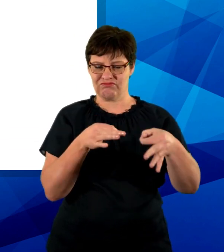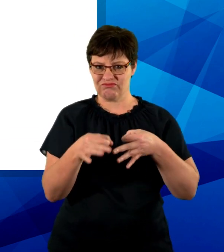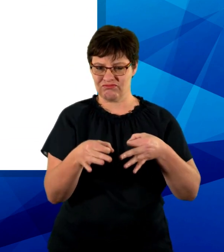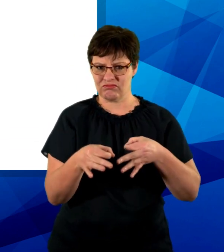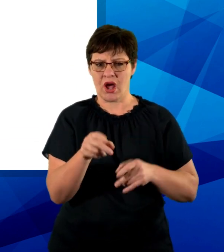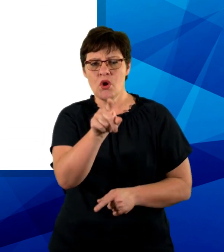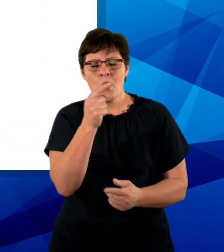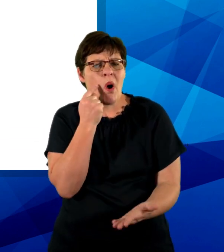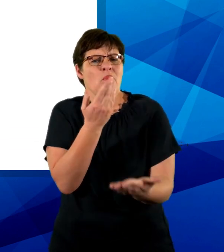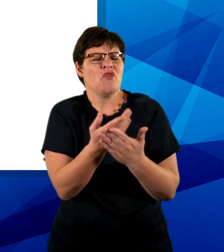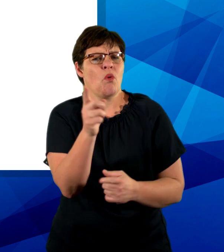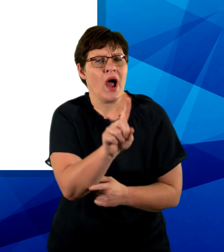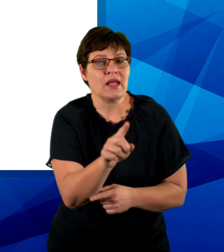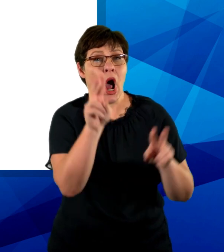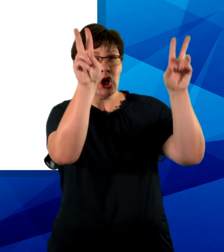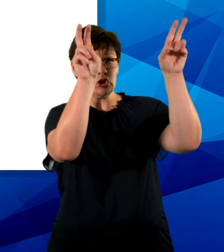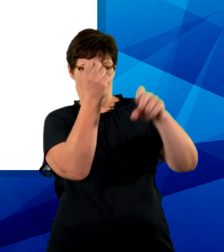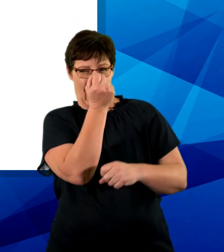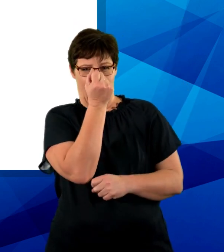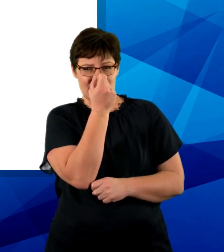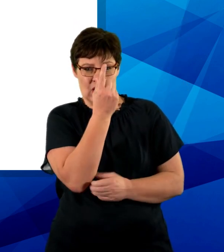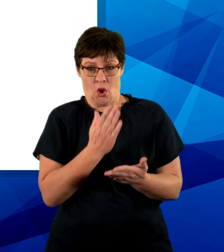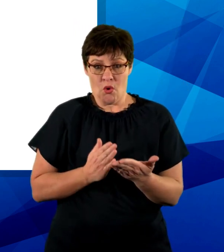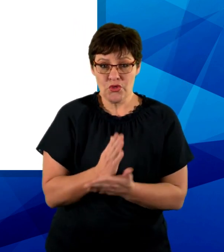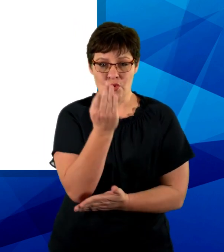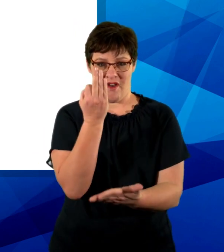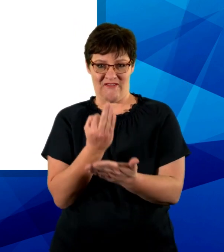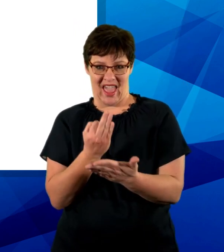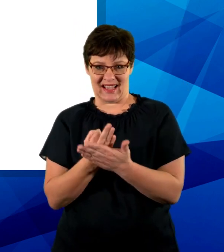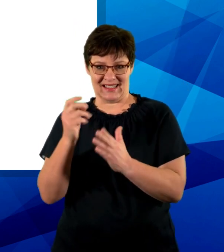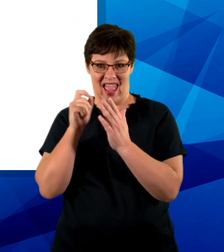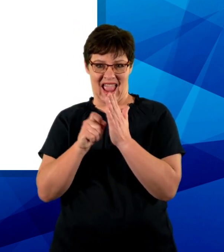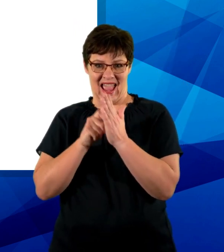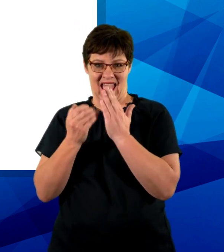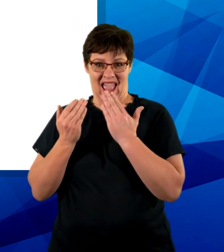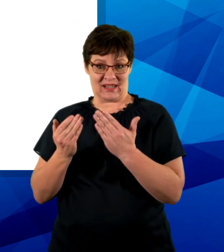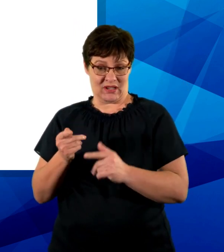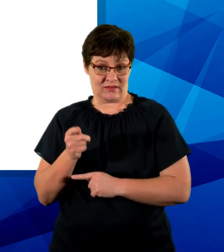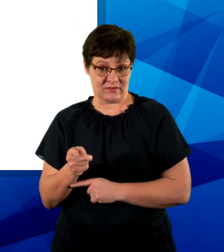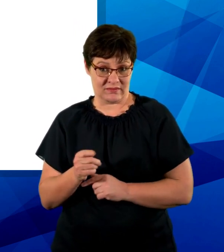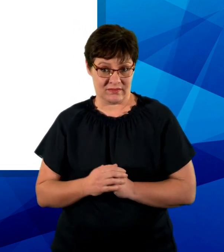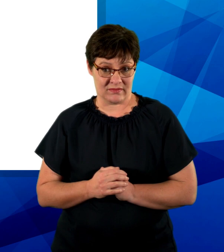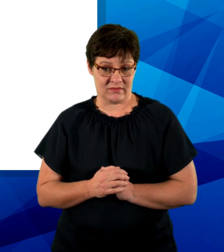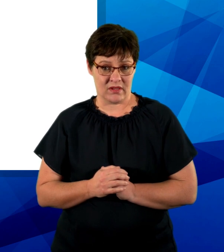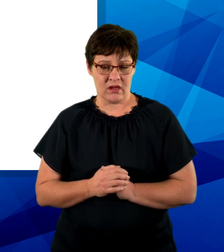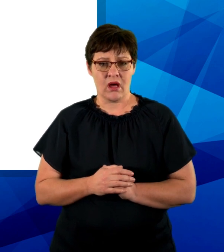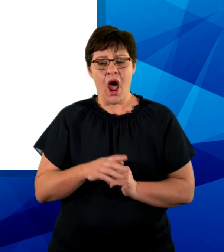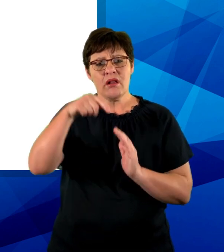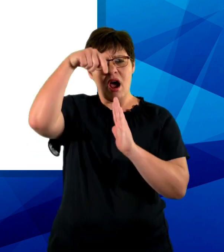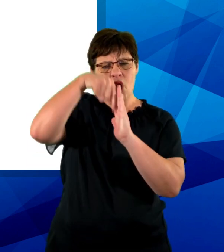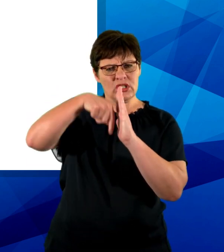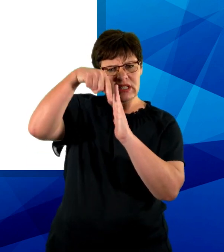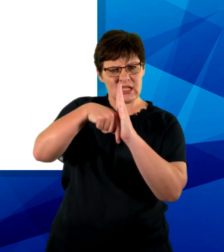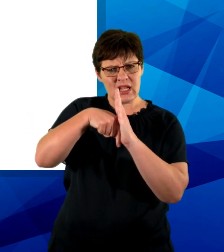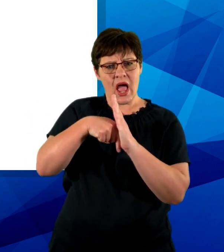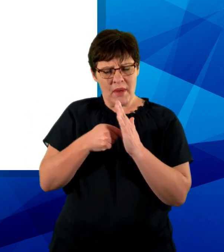that you understand the topic by the presenting of academic facts. In the contextualization, you need to present